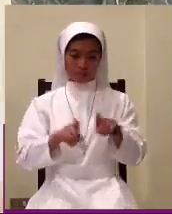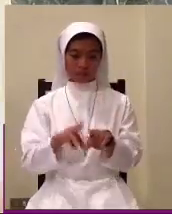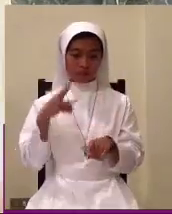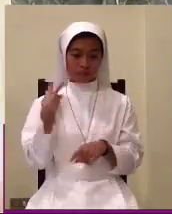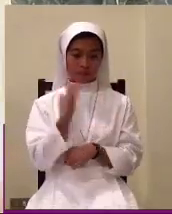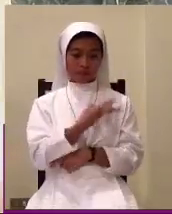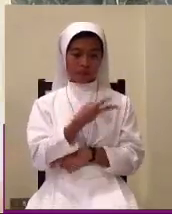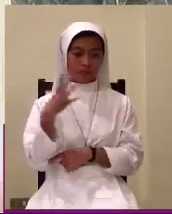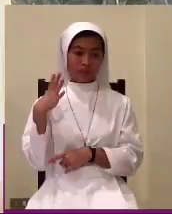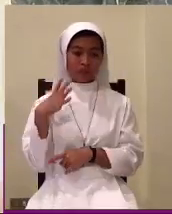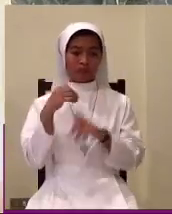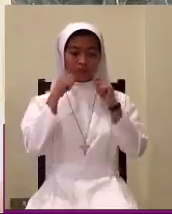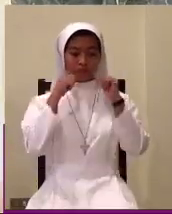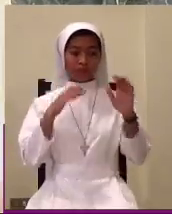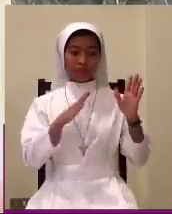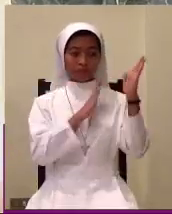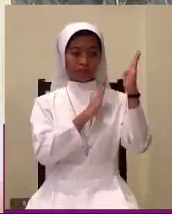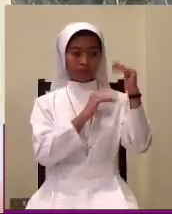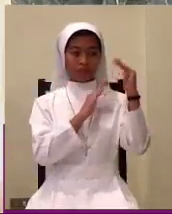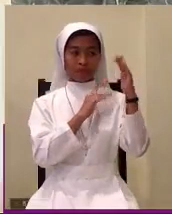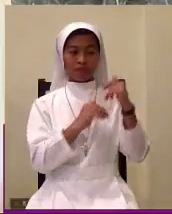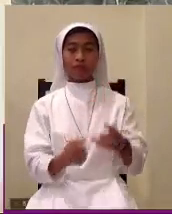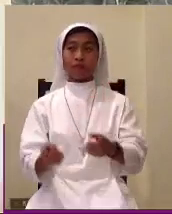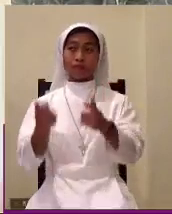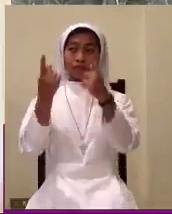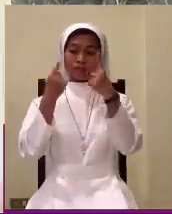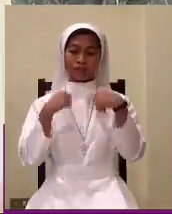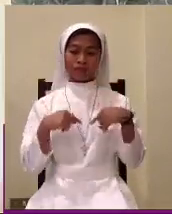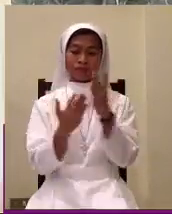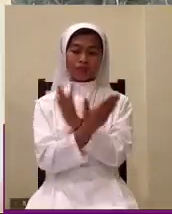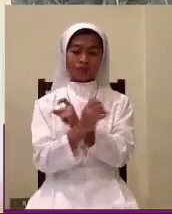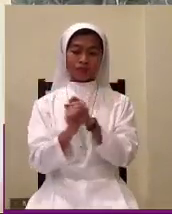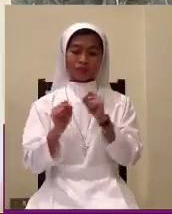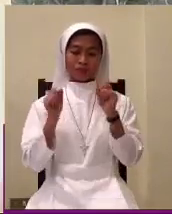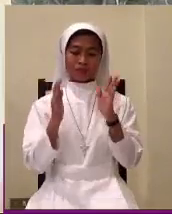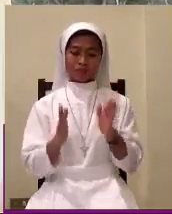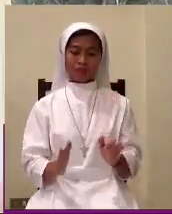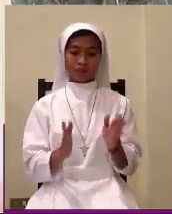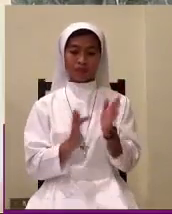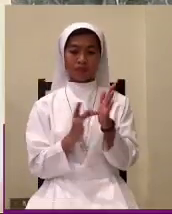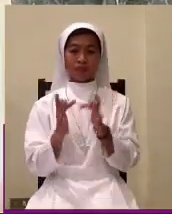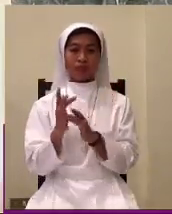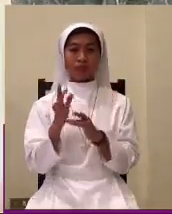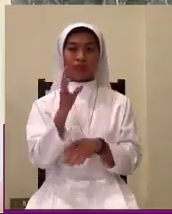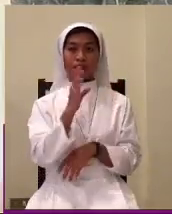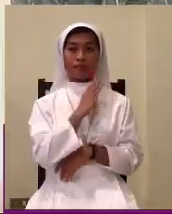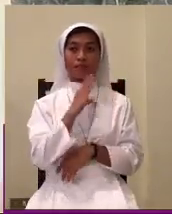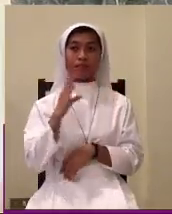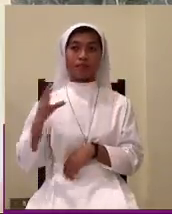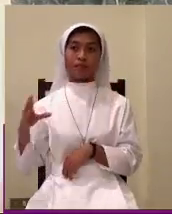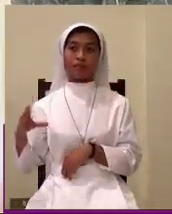the blessed hope and the coming of our Savior, Jesus Christ.